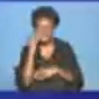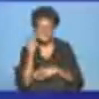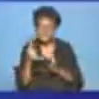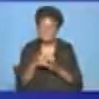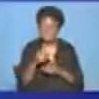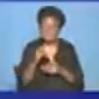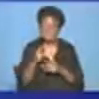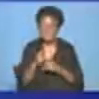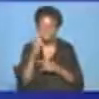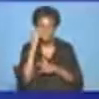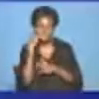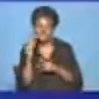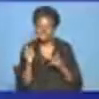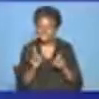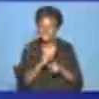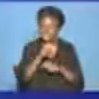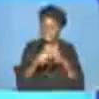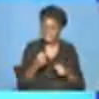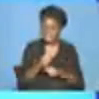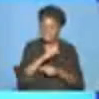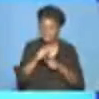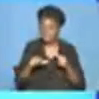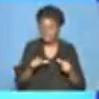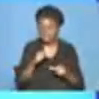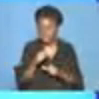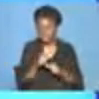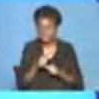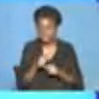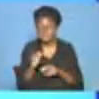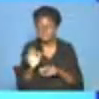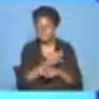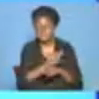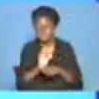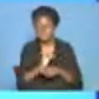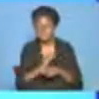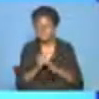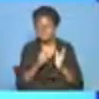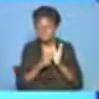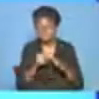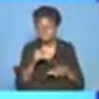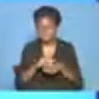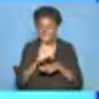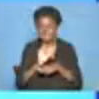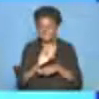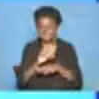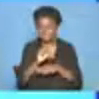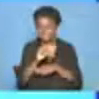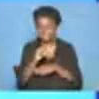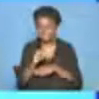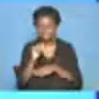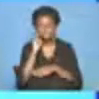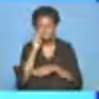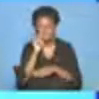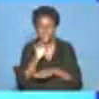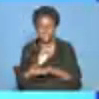actually going through the type of situation. The film premieres at Fusion tomorrow evening. Thurston, the face of one of